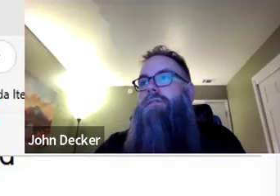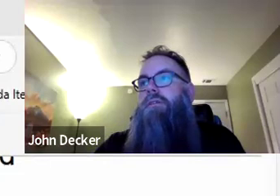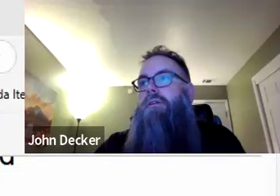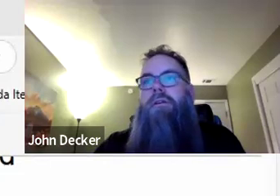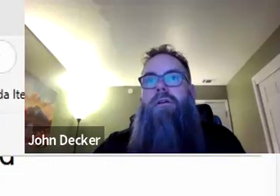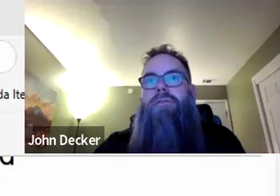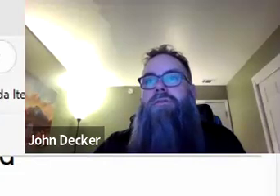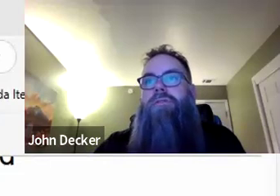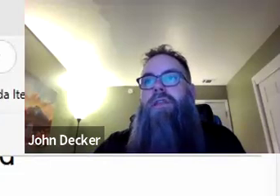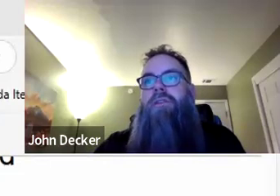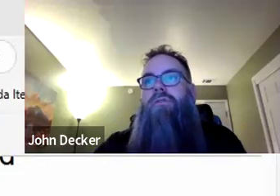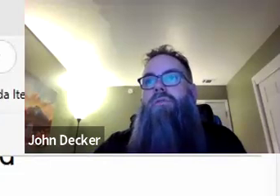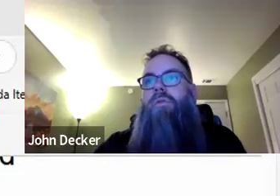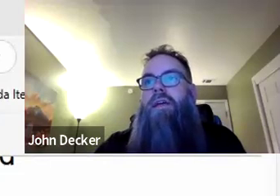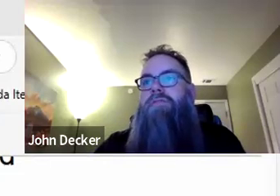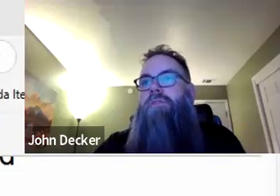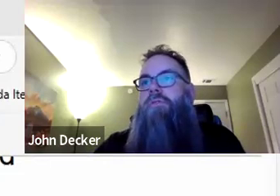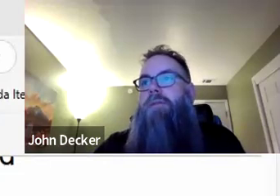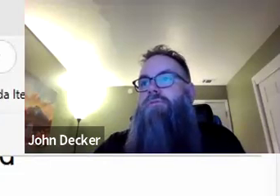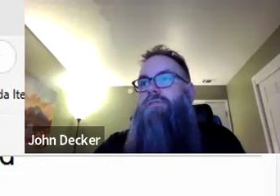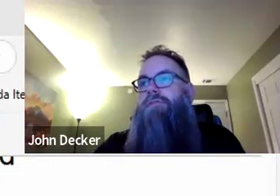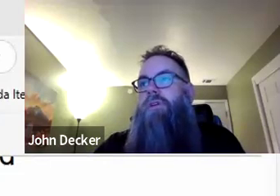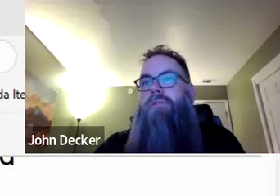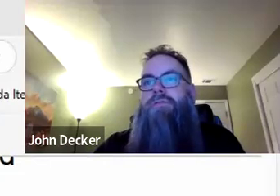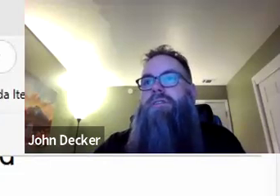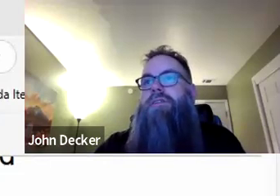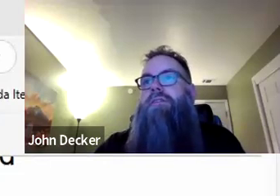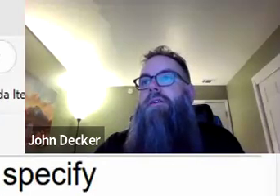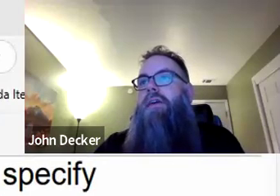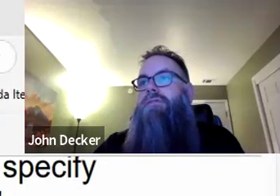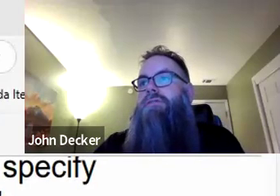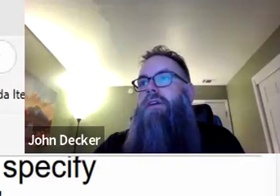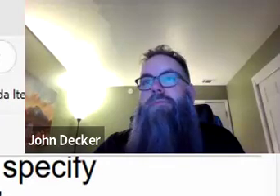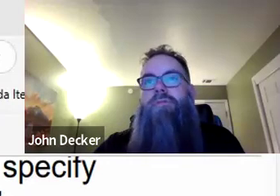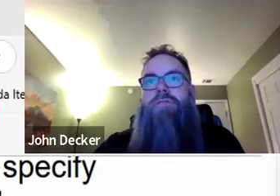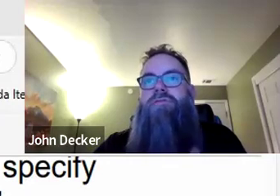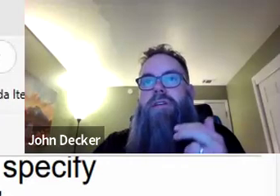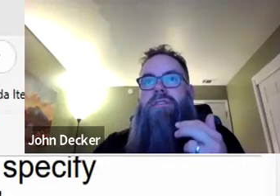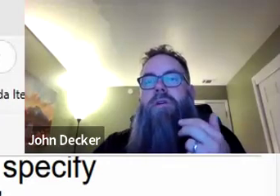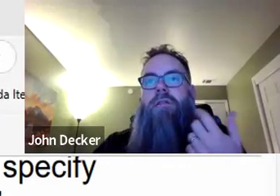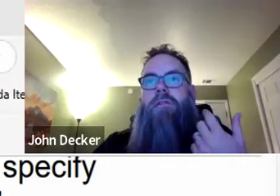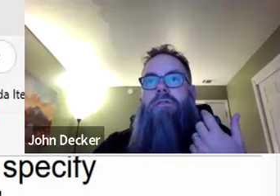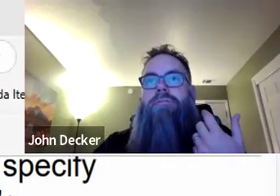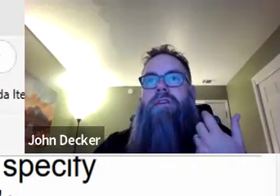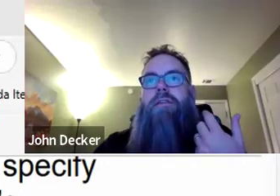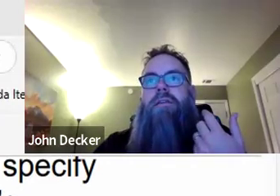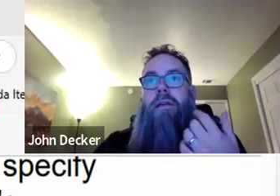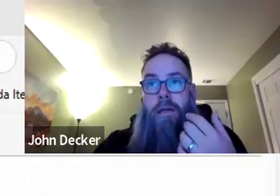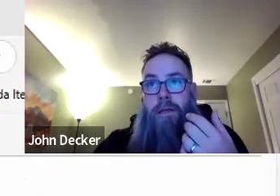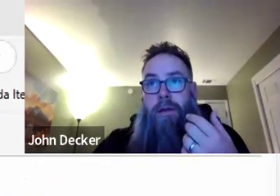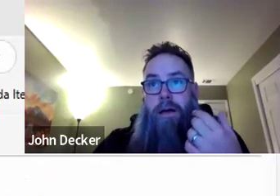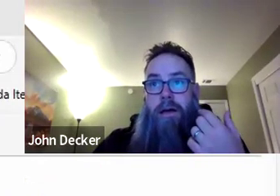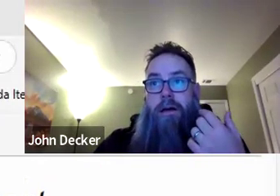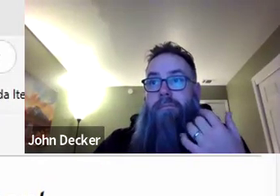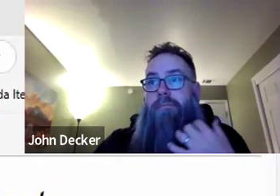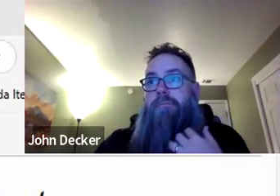there was also any new work activity programs will receive the rate posted, and they already posted those rates as well on their website.